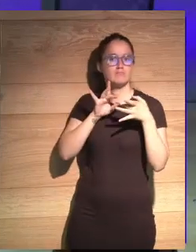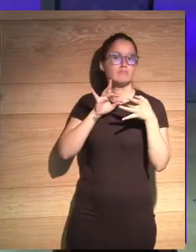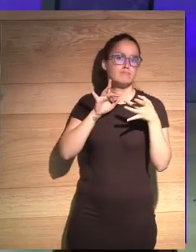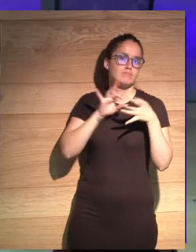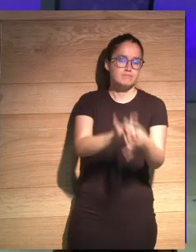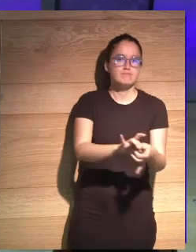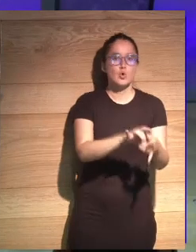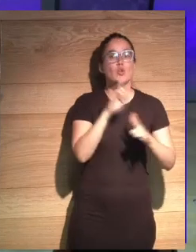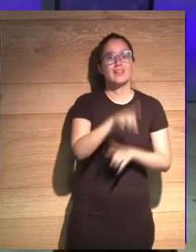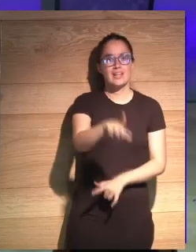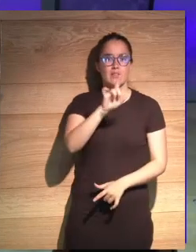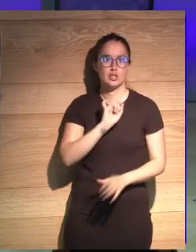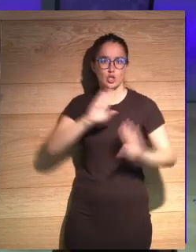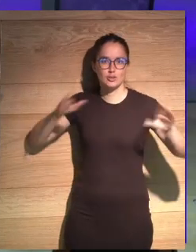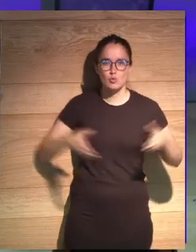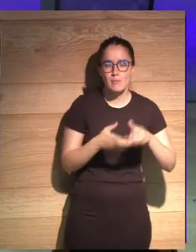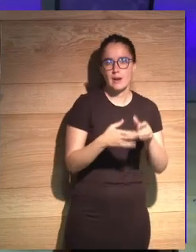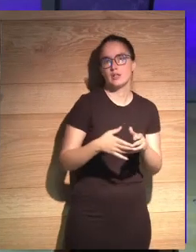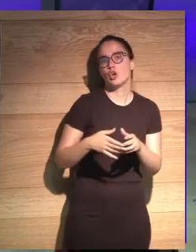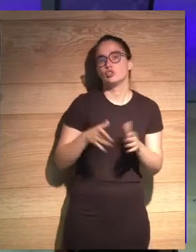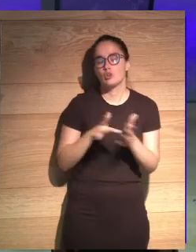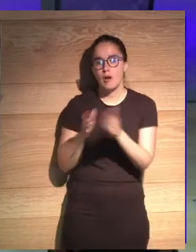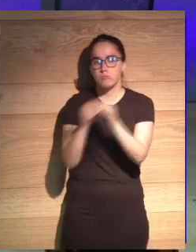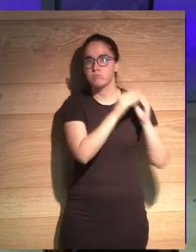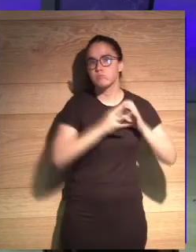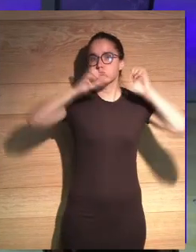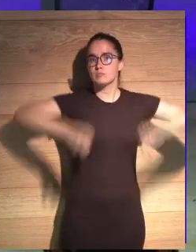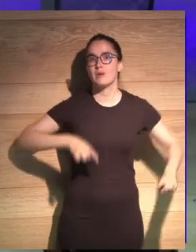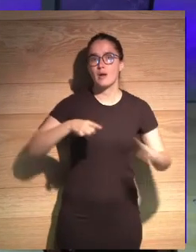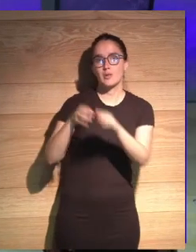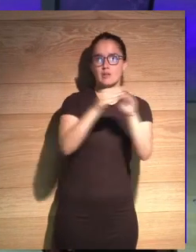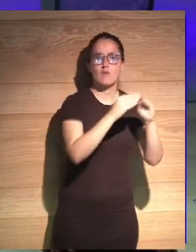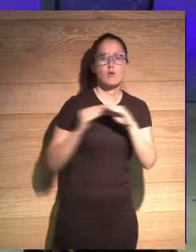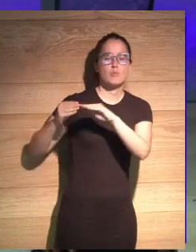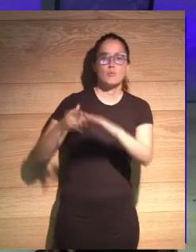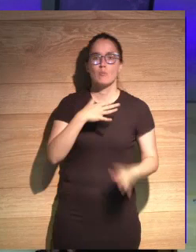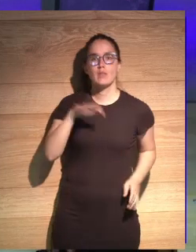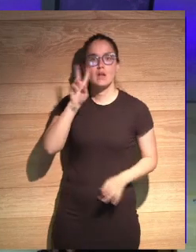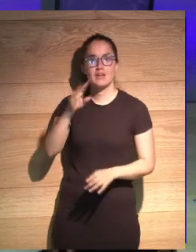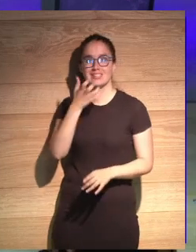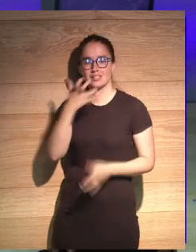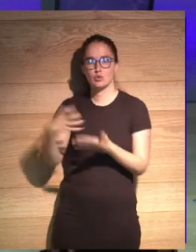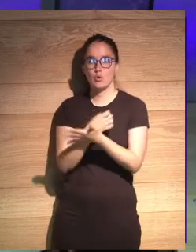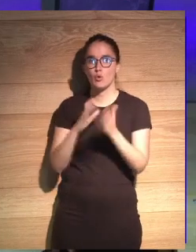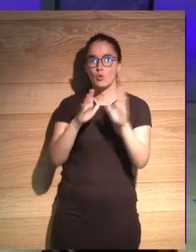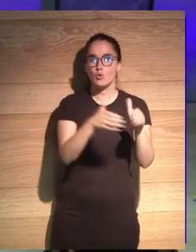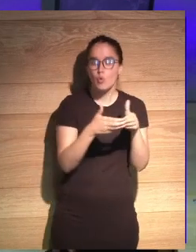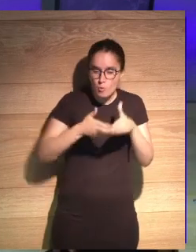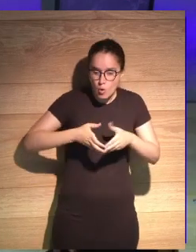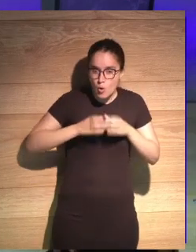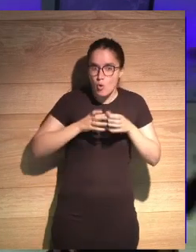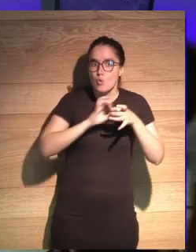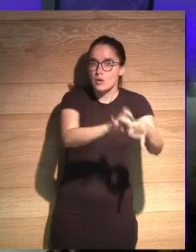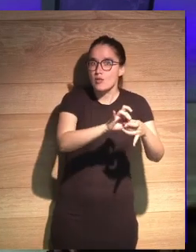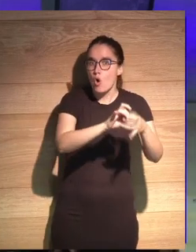video games in the clinic to teach them how to do teamwork, get to a